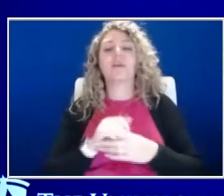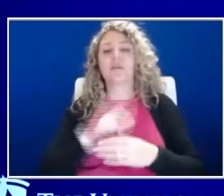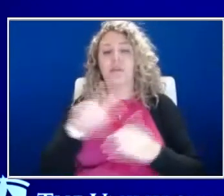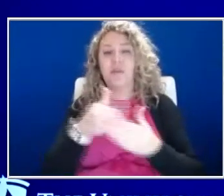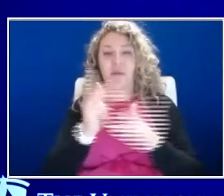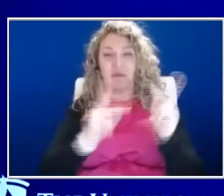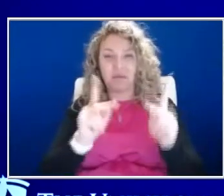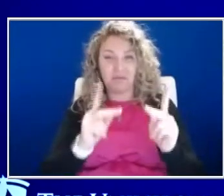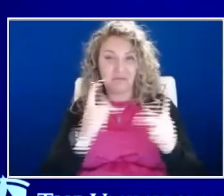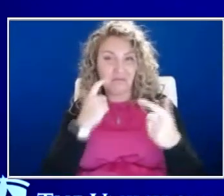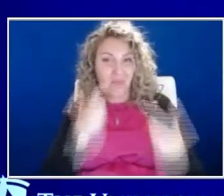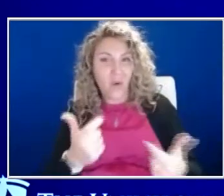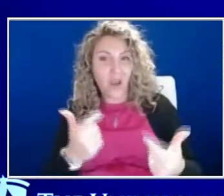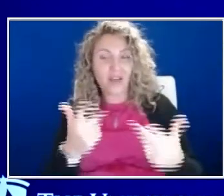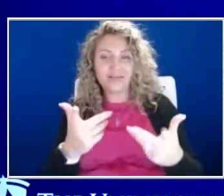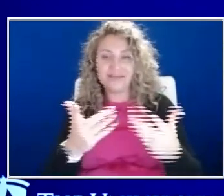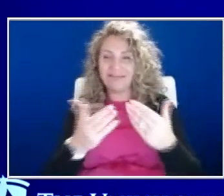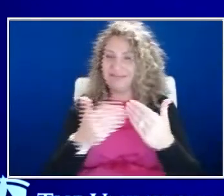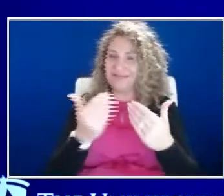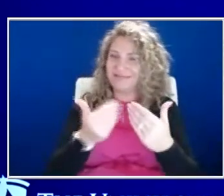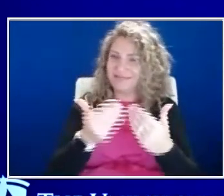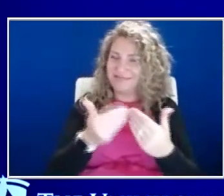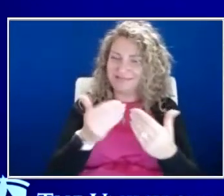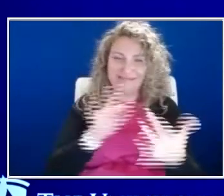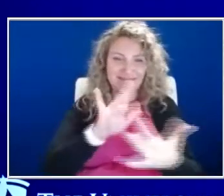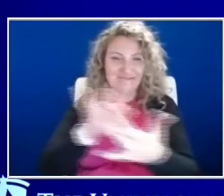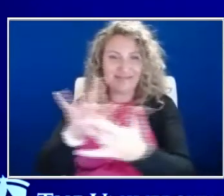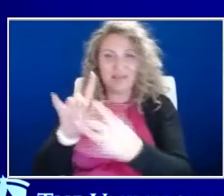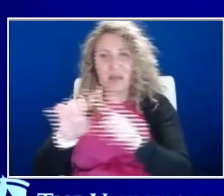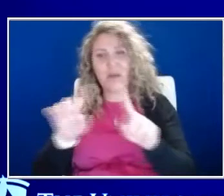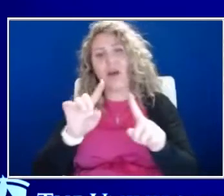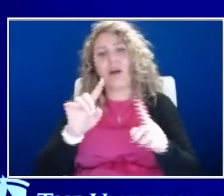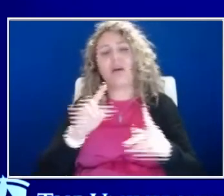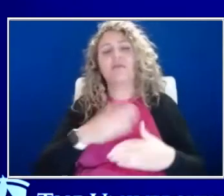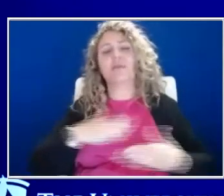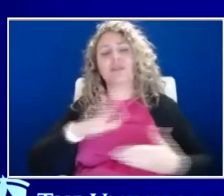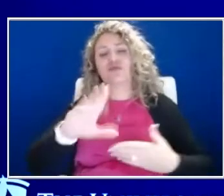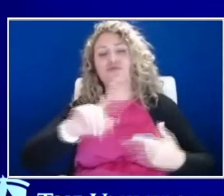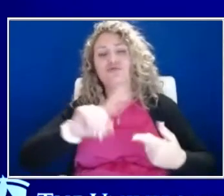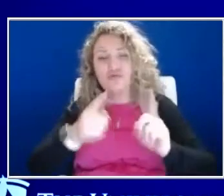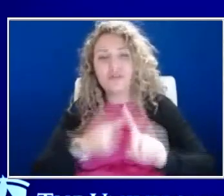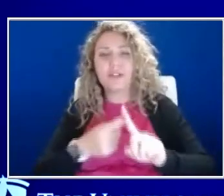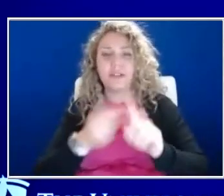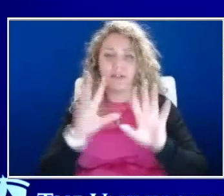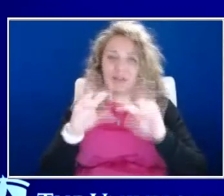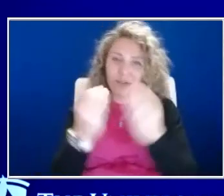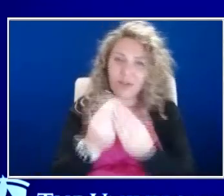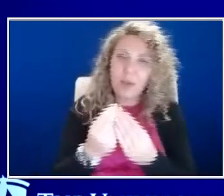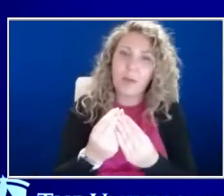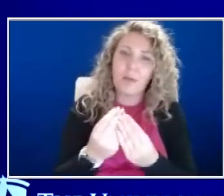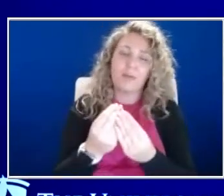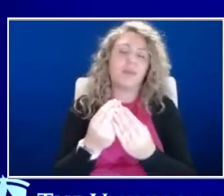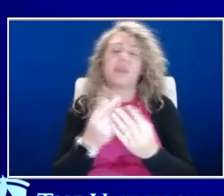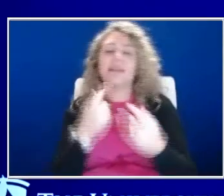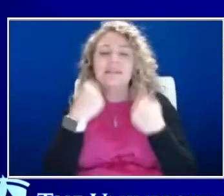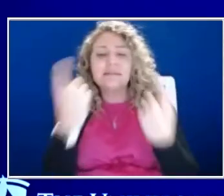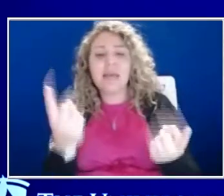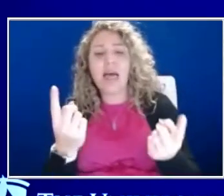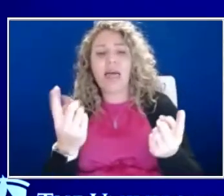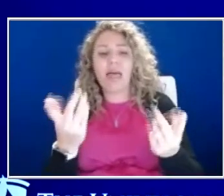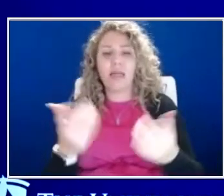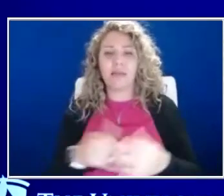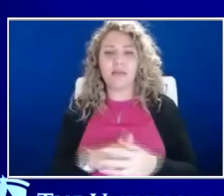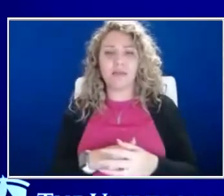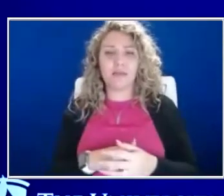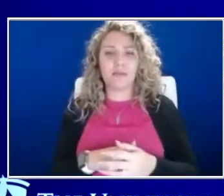is an easy audience to reach, but please, for your friends and family and loved ones, tell them as well. Get on